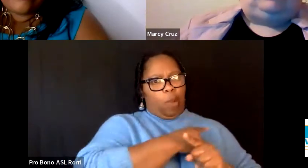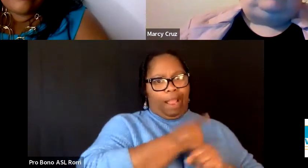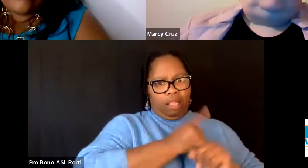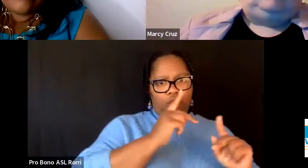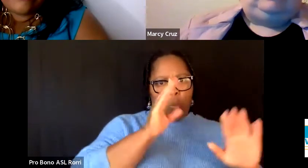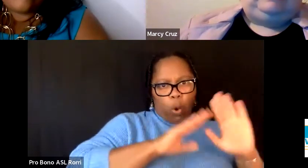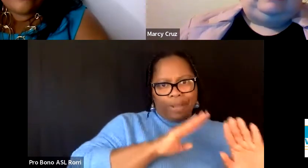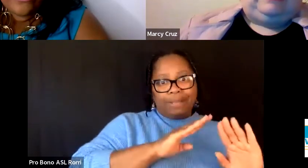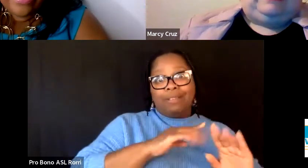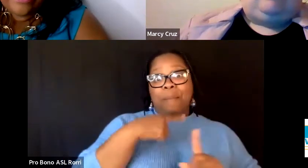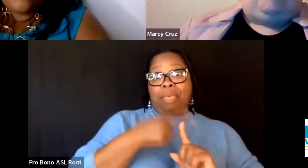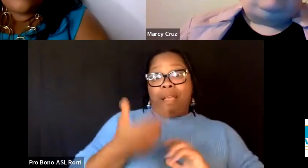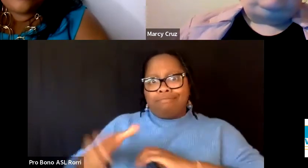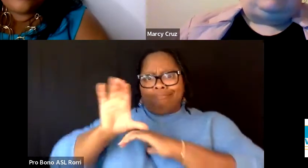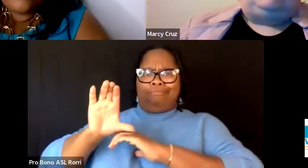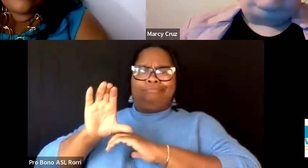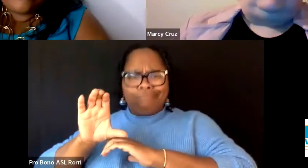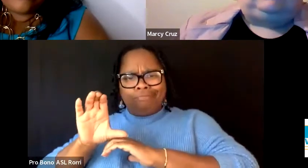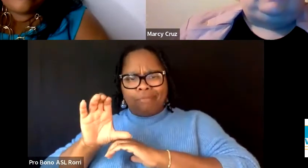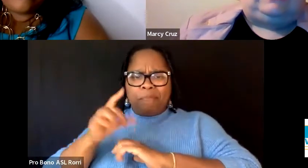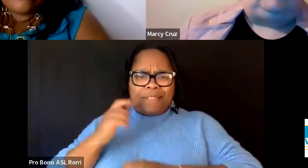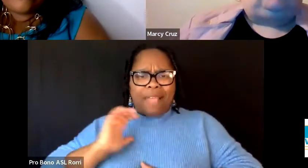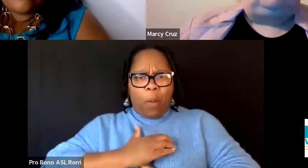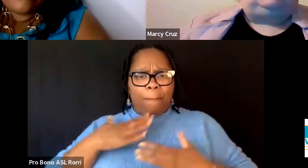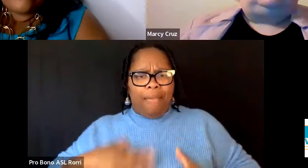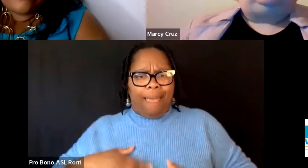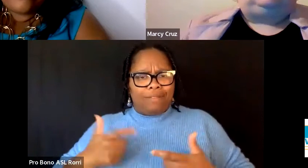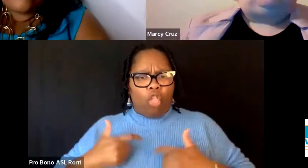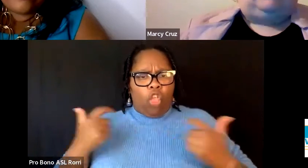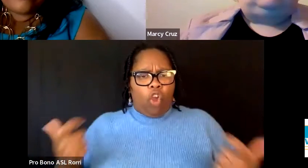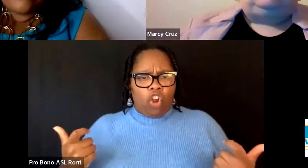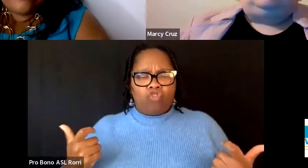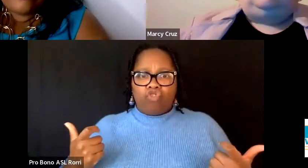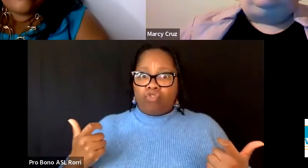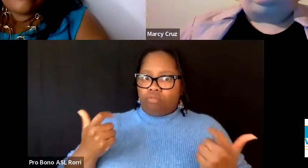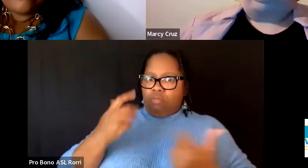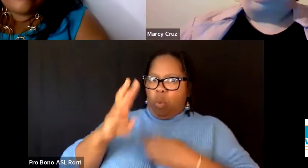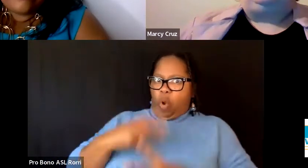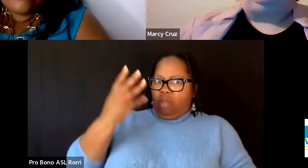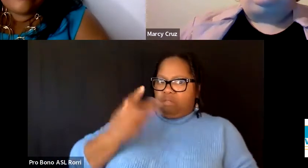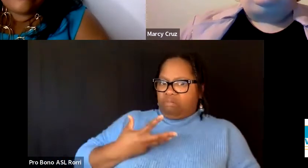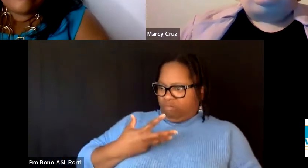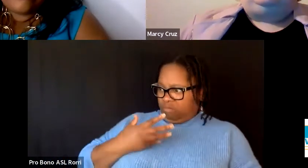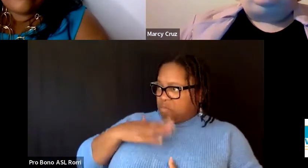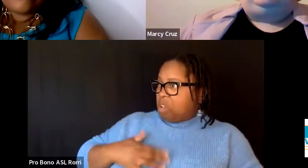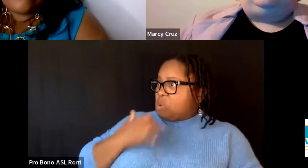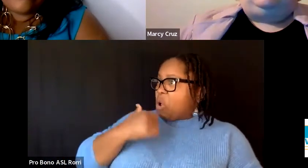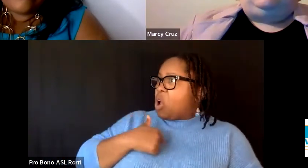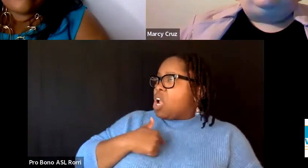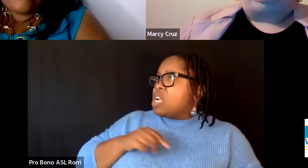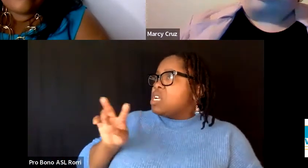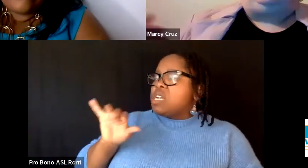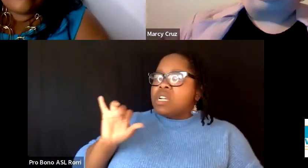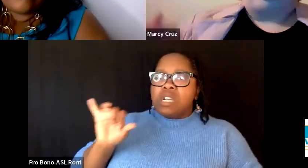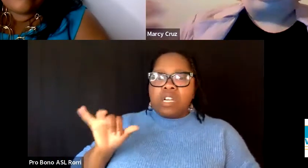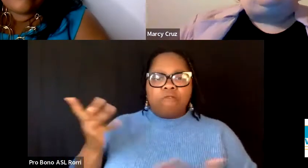larger body. Right. And society is telling us that it's wrong for us to live in this body. So